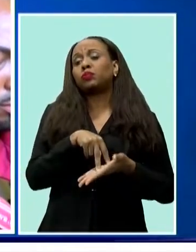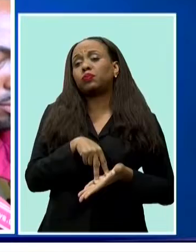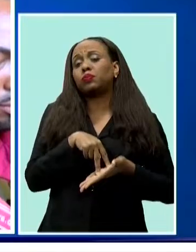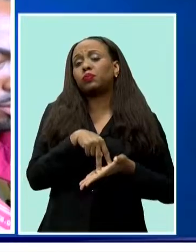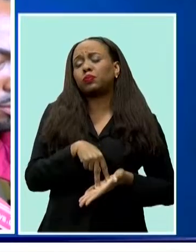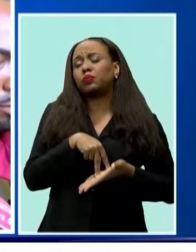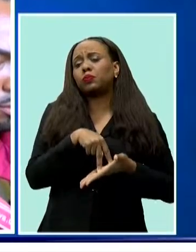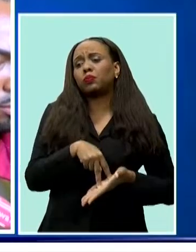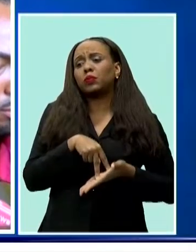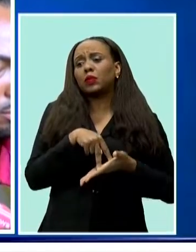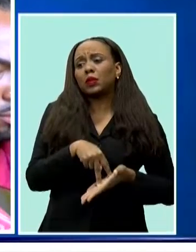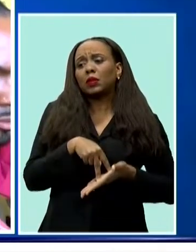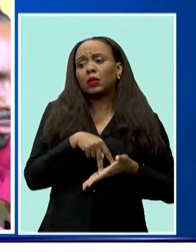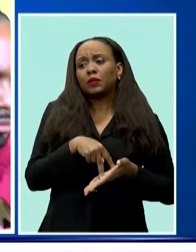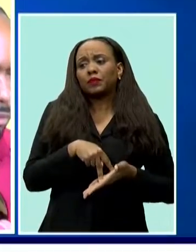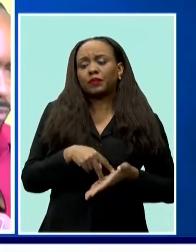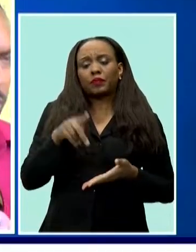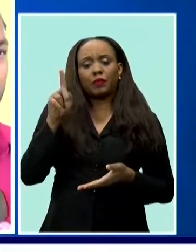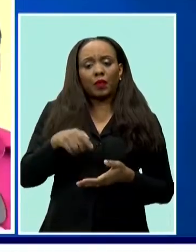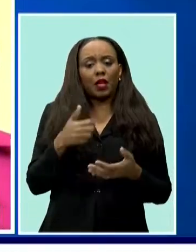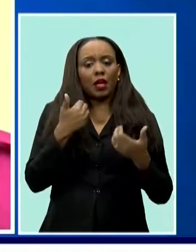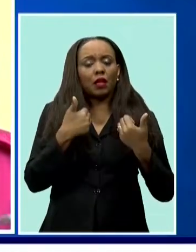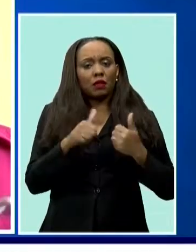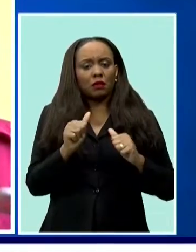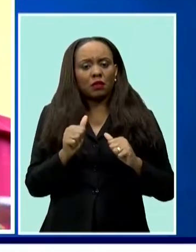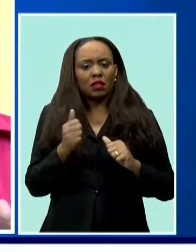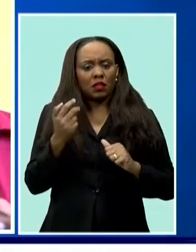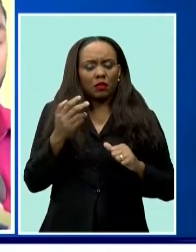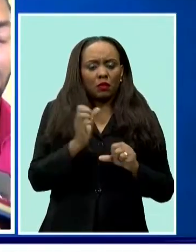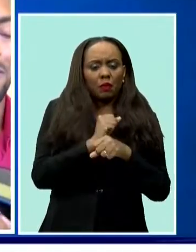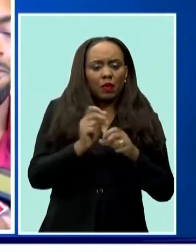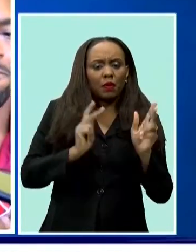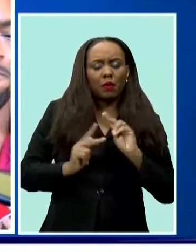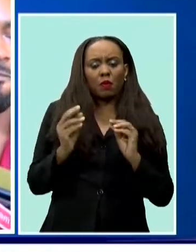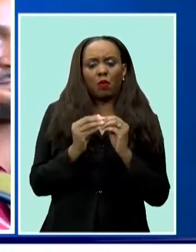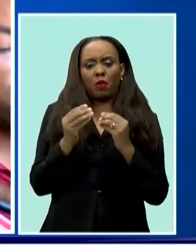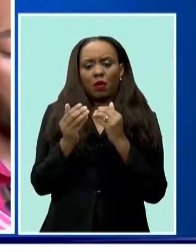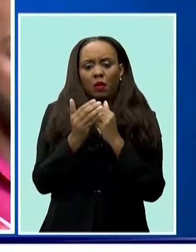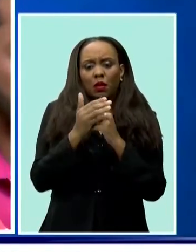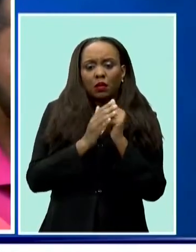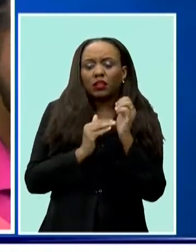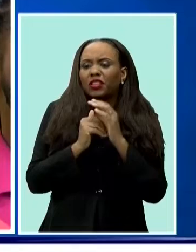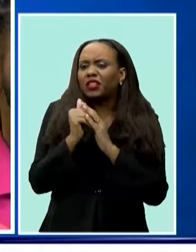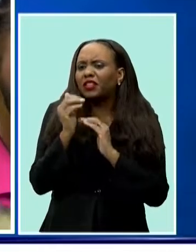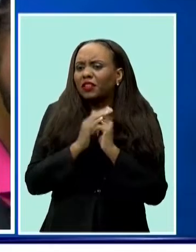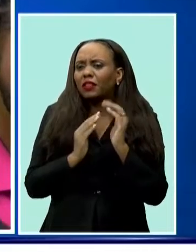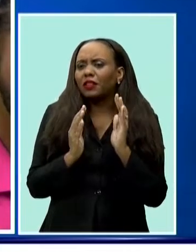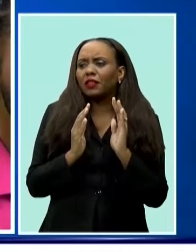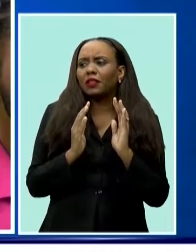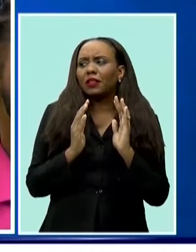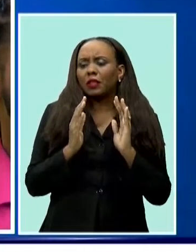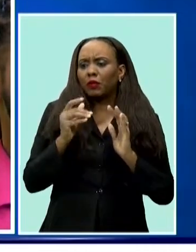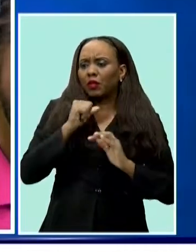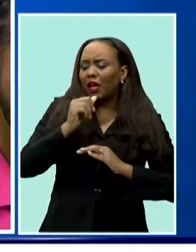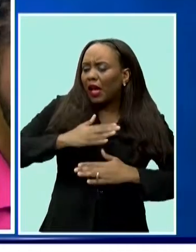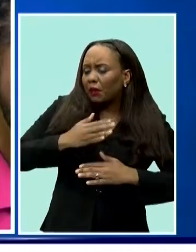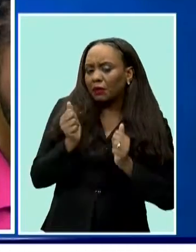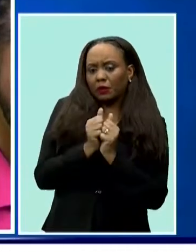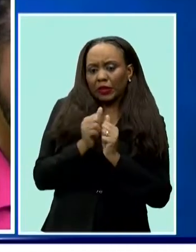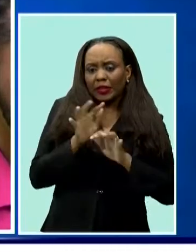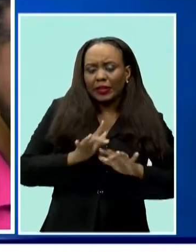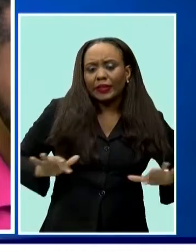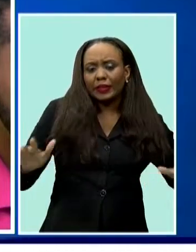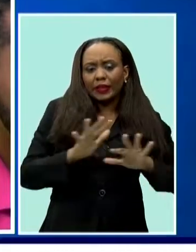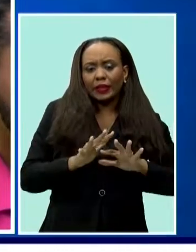we have to try to make that situation a lot more comfortable for people who are in the terminals. Yes, we are not happy with the state of